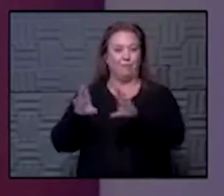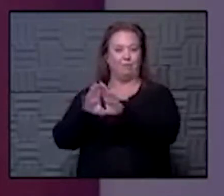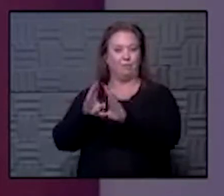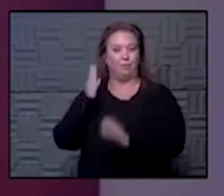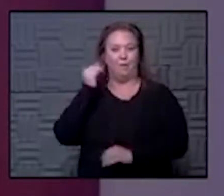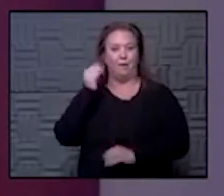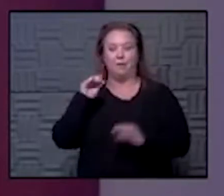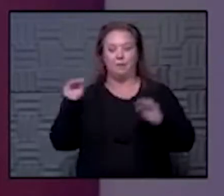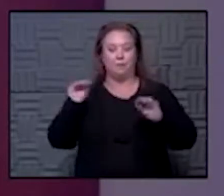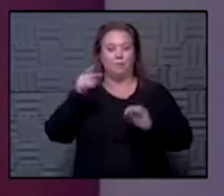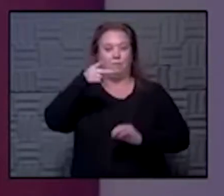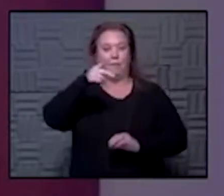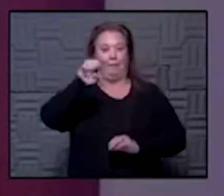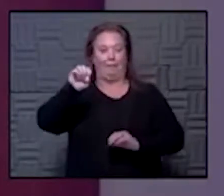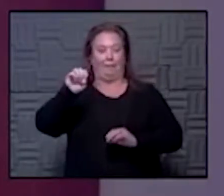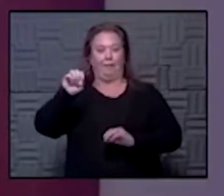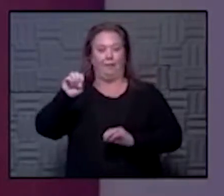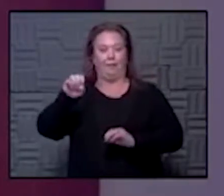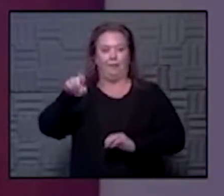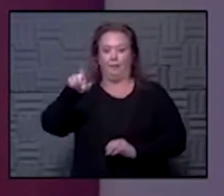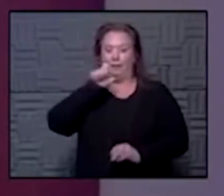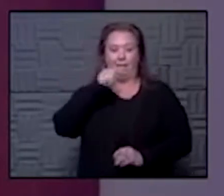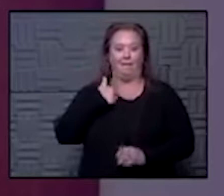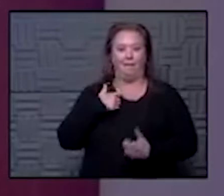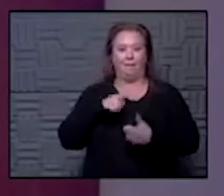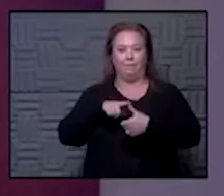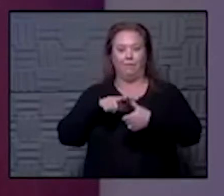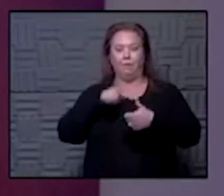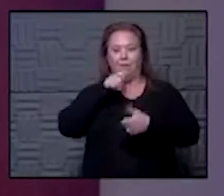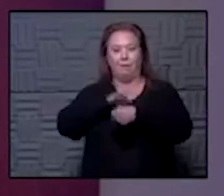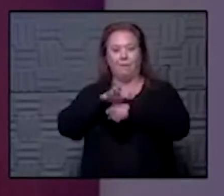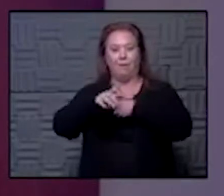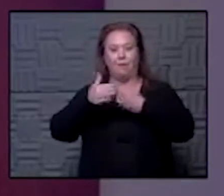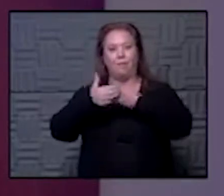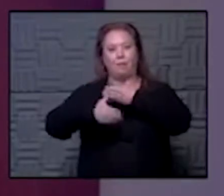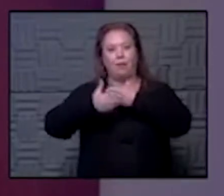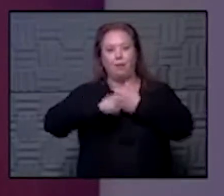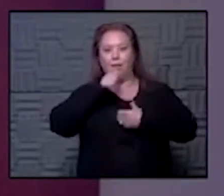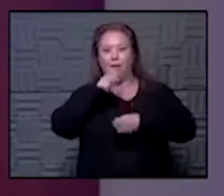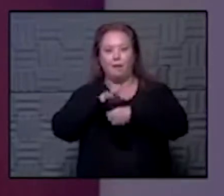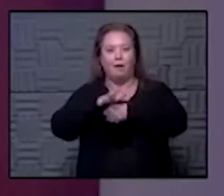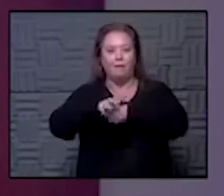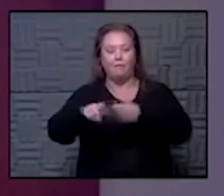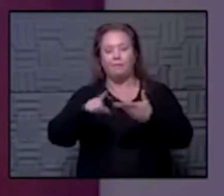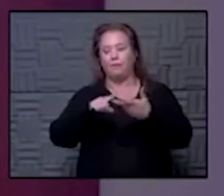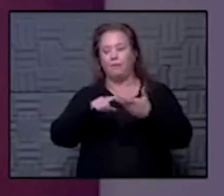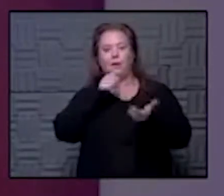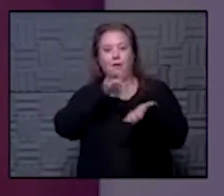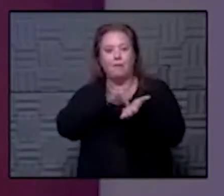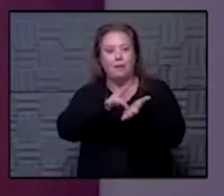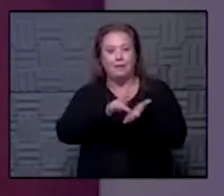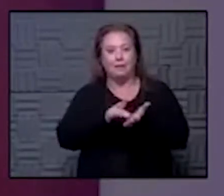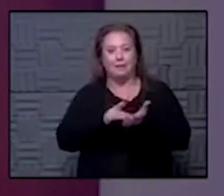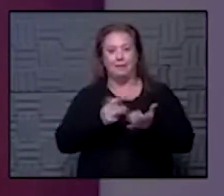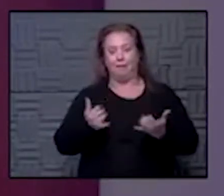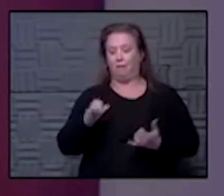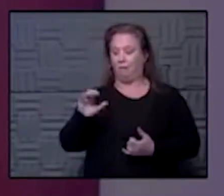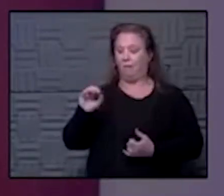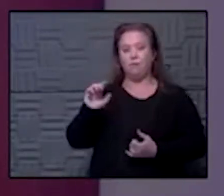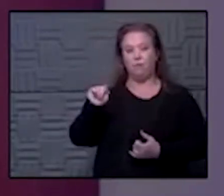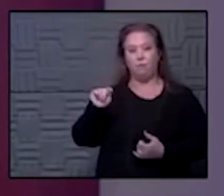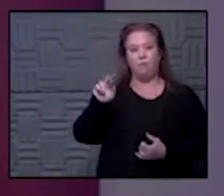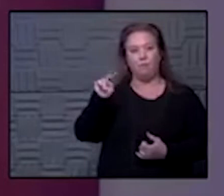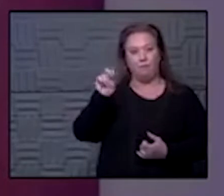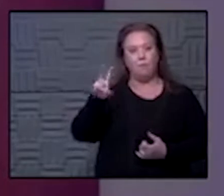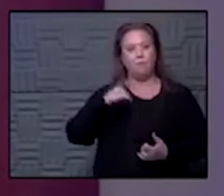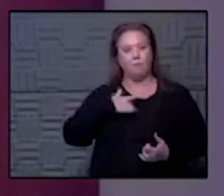we didn't have the PPE necessary. We had blood shortages, we had medication shortages. We're in a different place now. We feel a little more comfortable